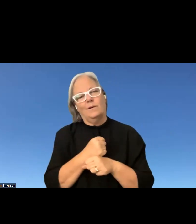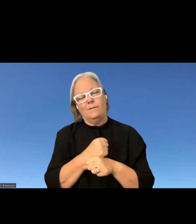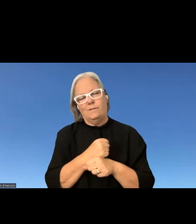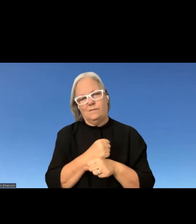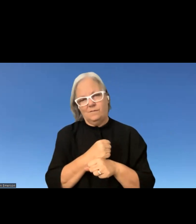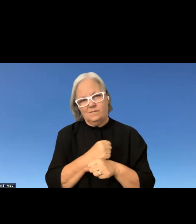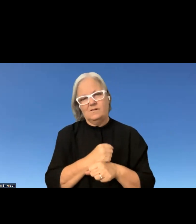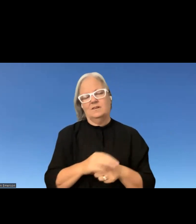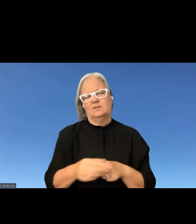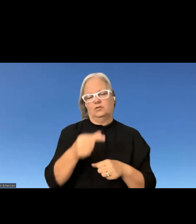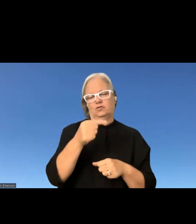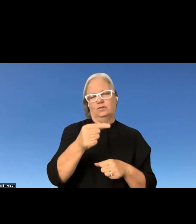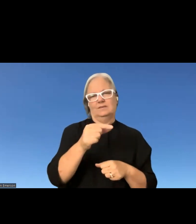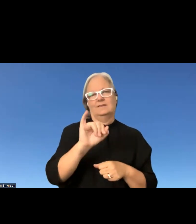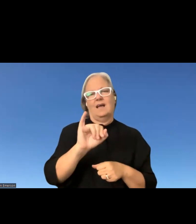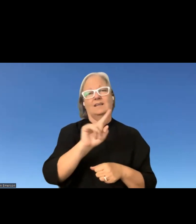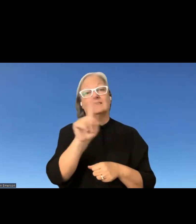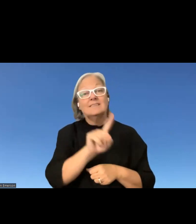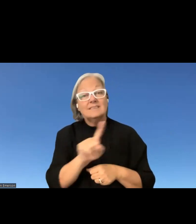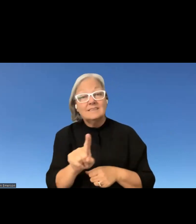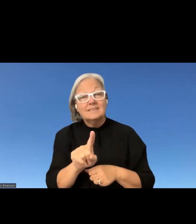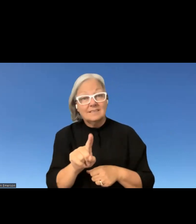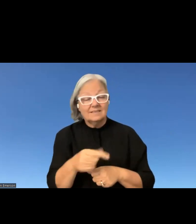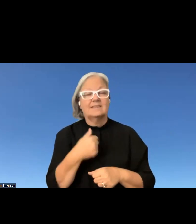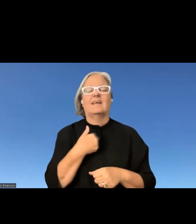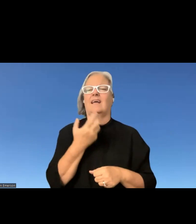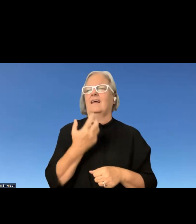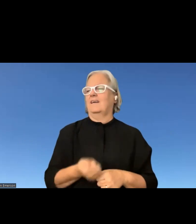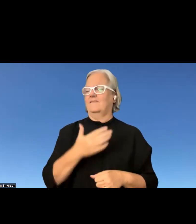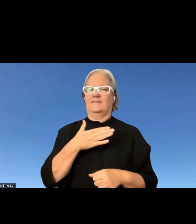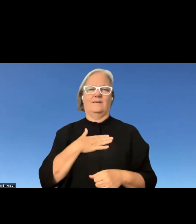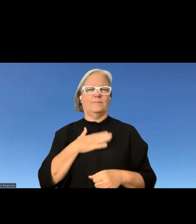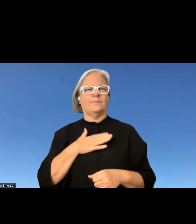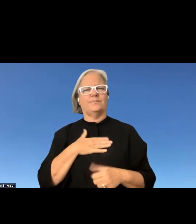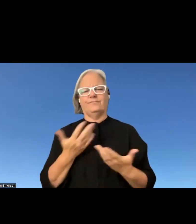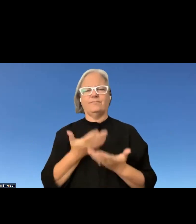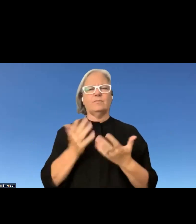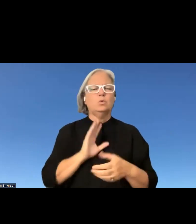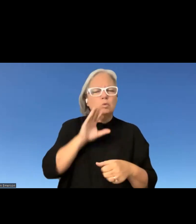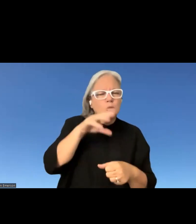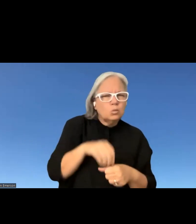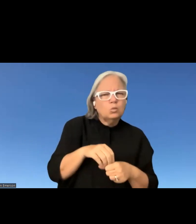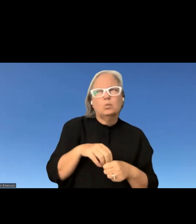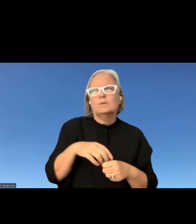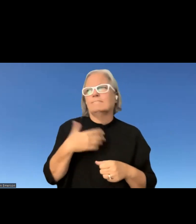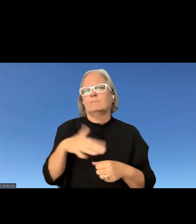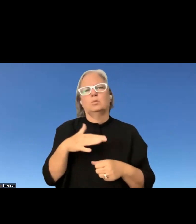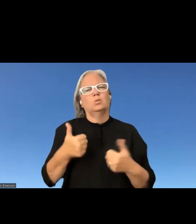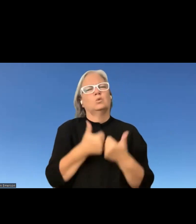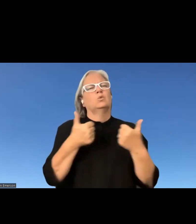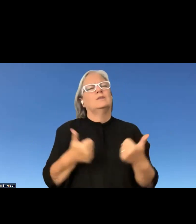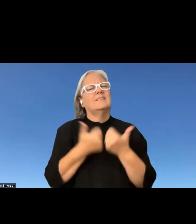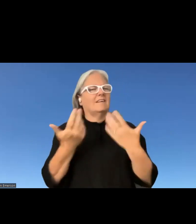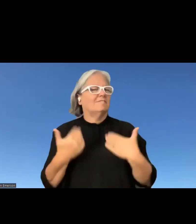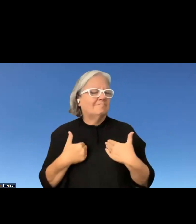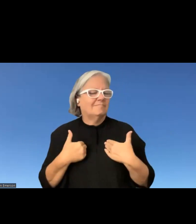GIZ, and we'd run our own inclusion challenges. And as I said, I always